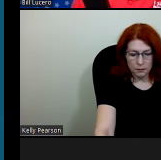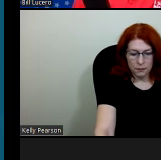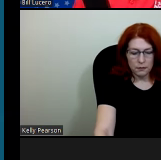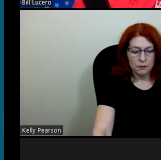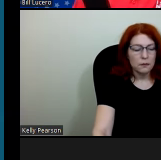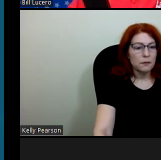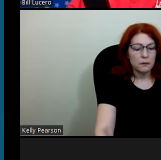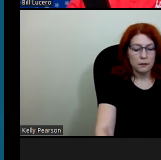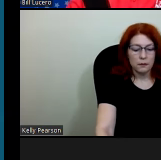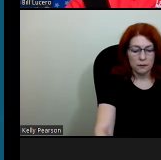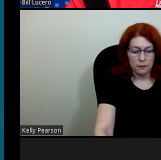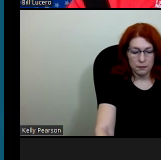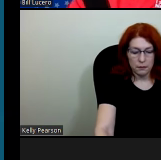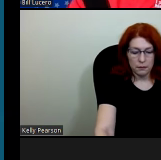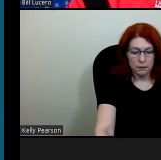one, Bill.